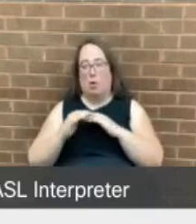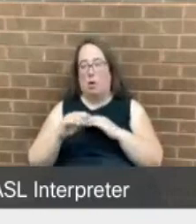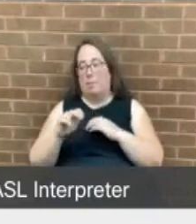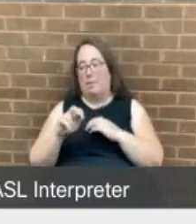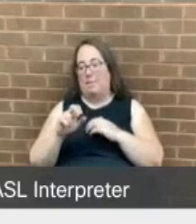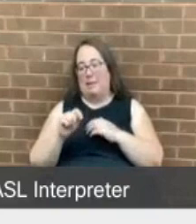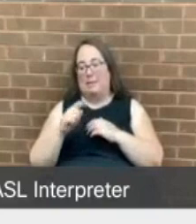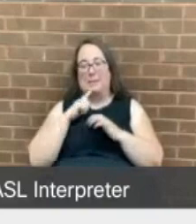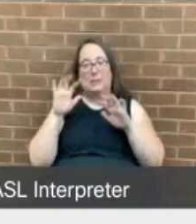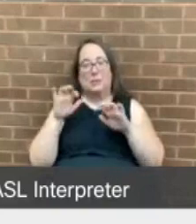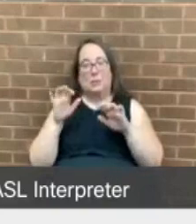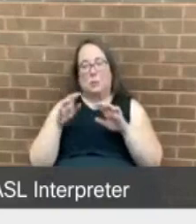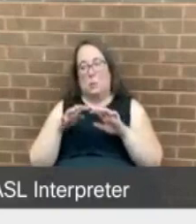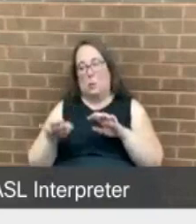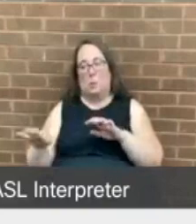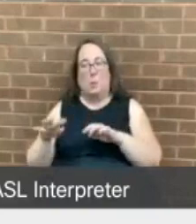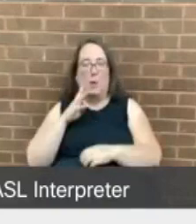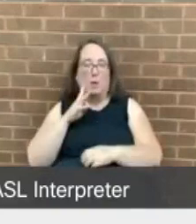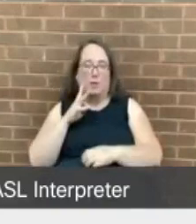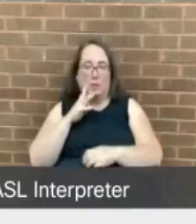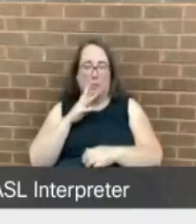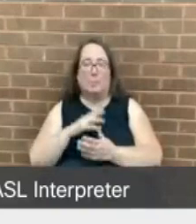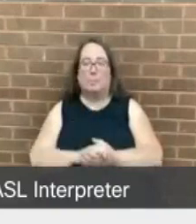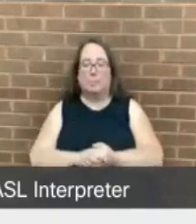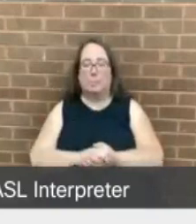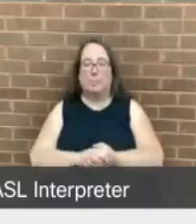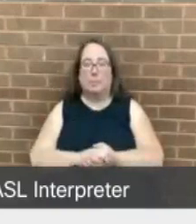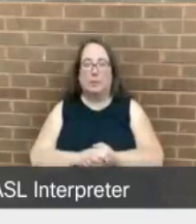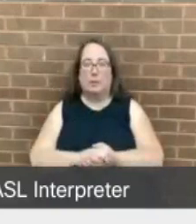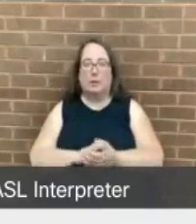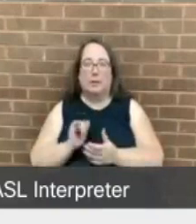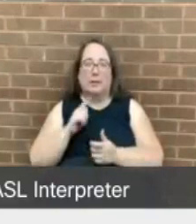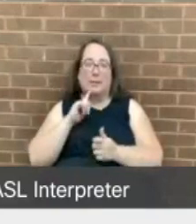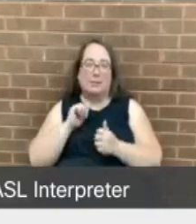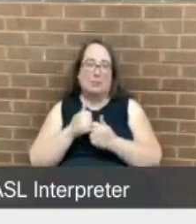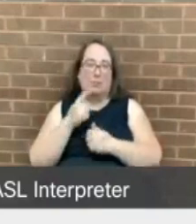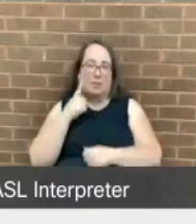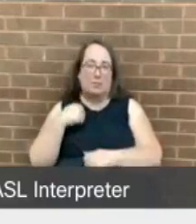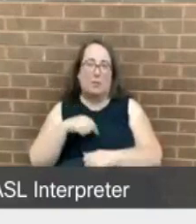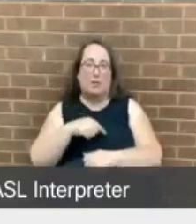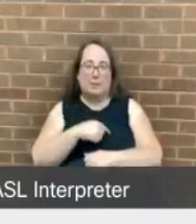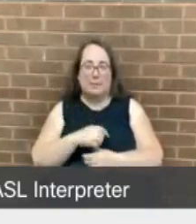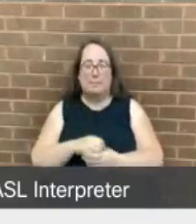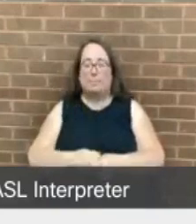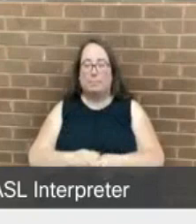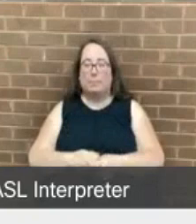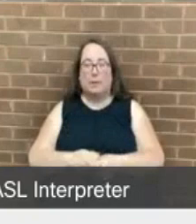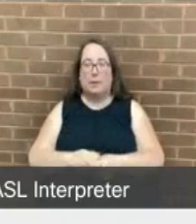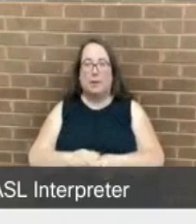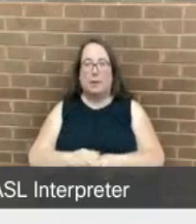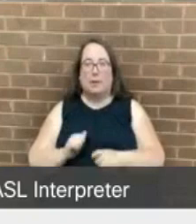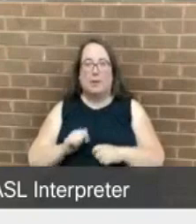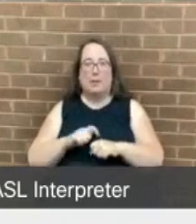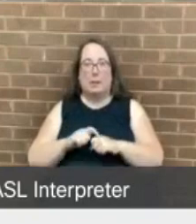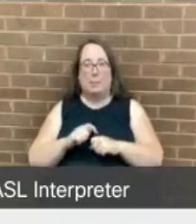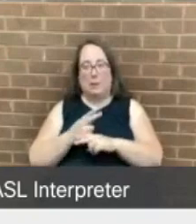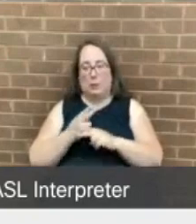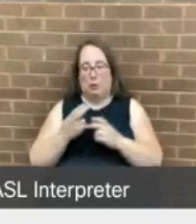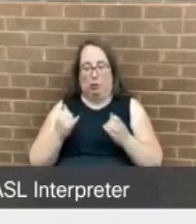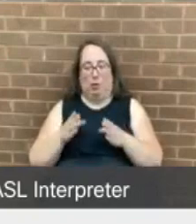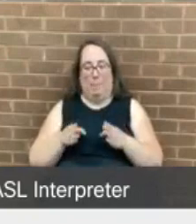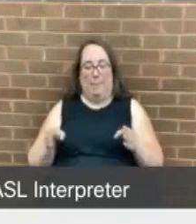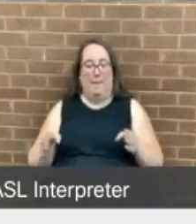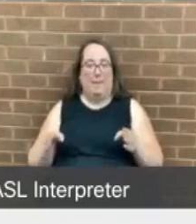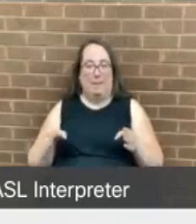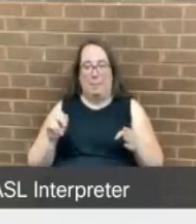the stormwater that's coming off that new impervious surface. And that's always a challenge for us. So anytime we can stay within that existing pavement, it's really going to